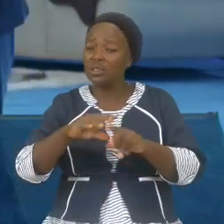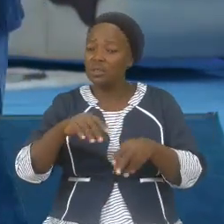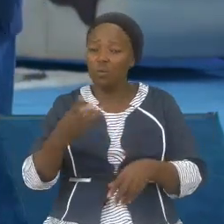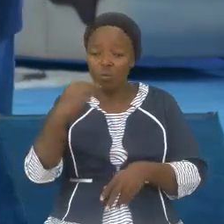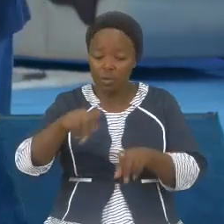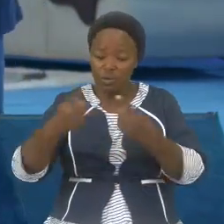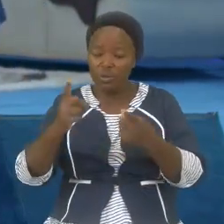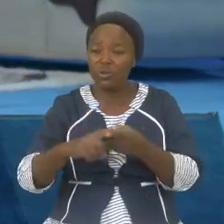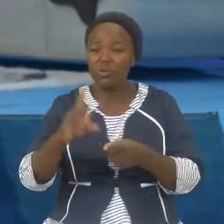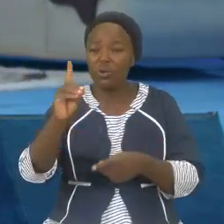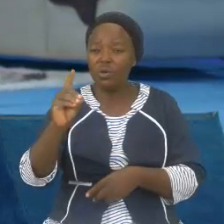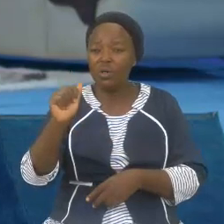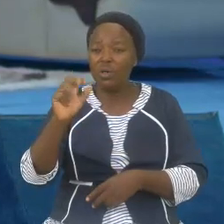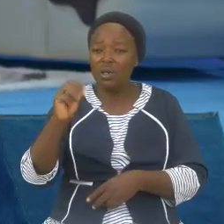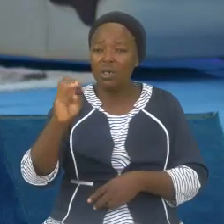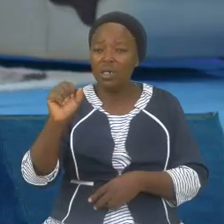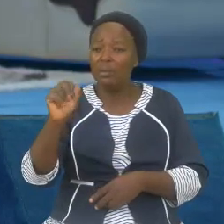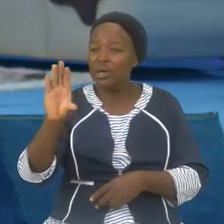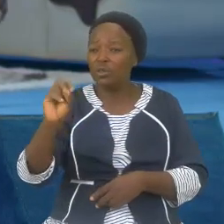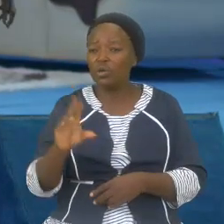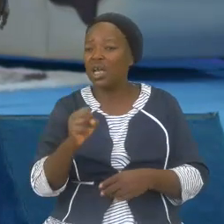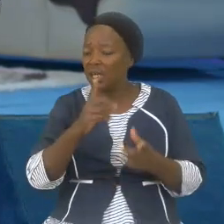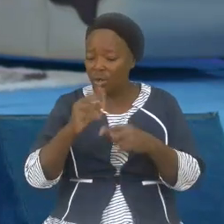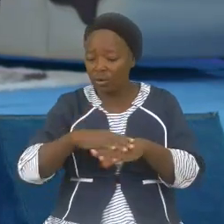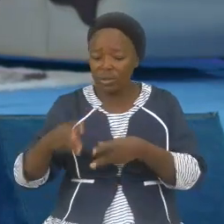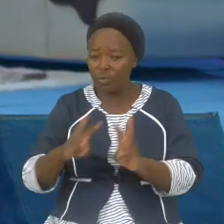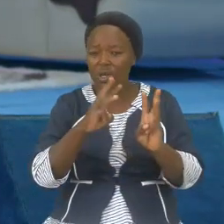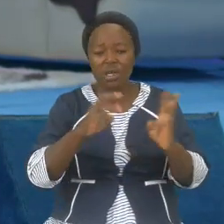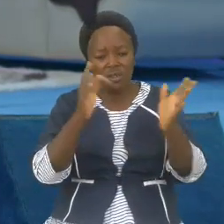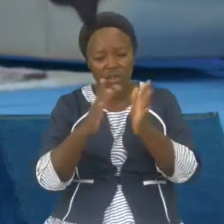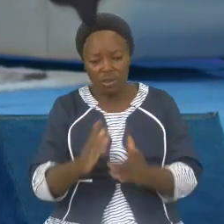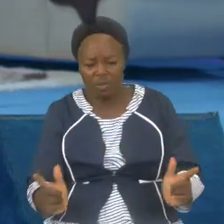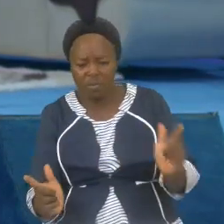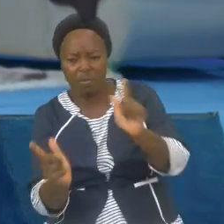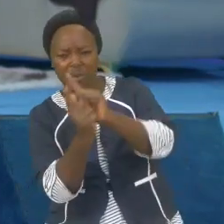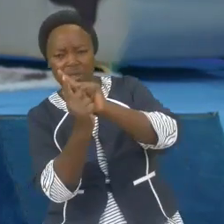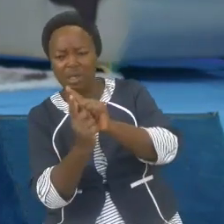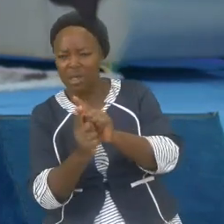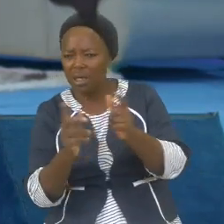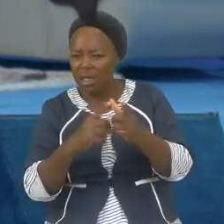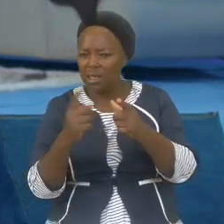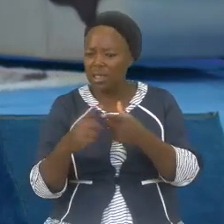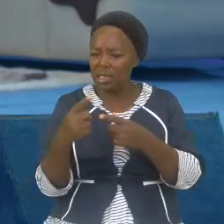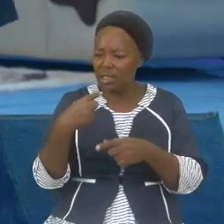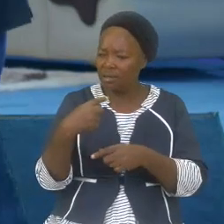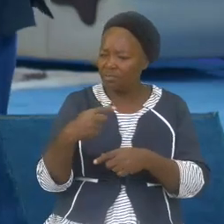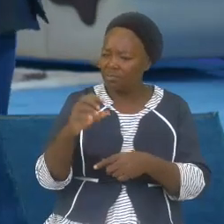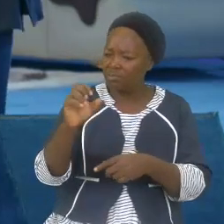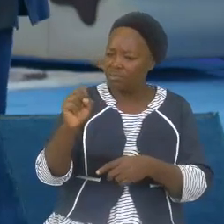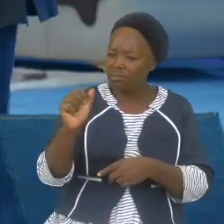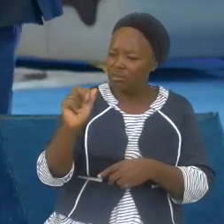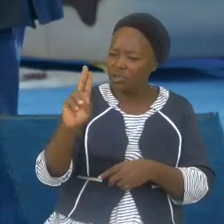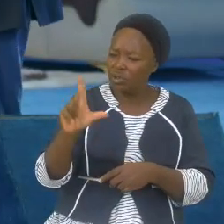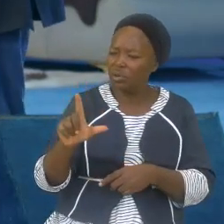and on the way, Jesus met him, called his name, Saul, Saul, why are you